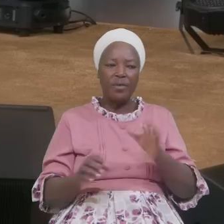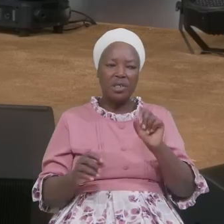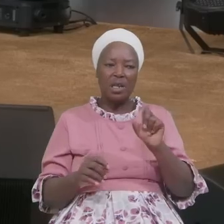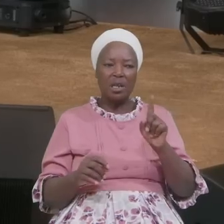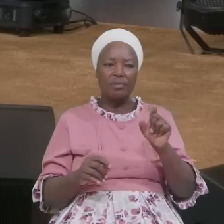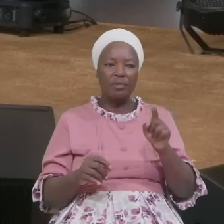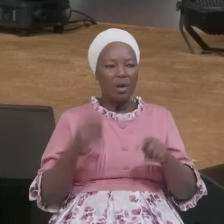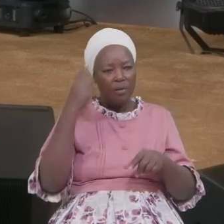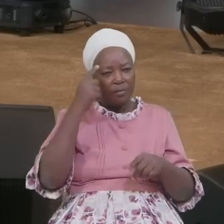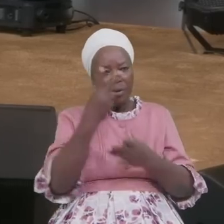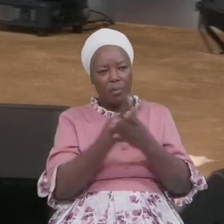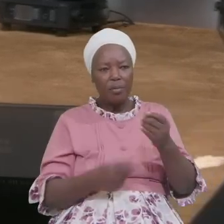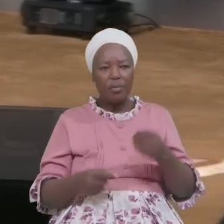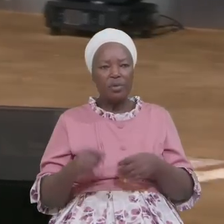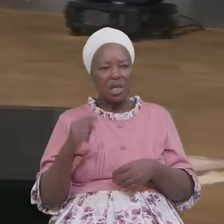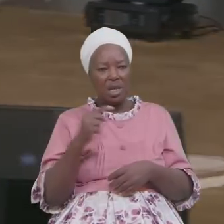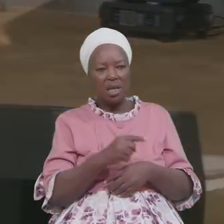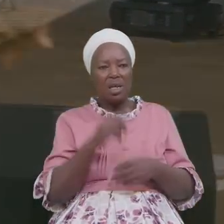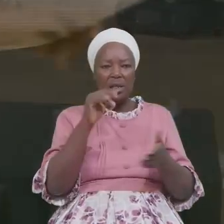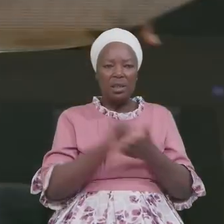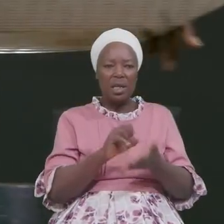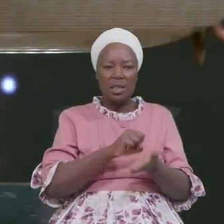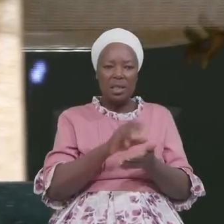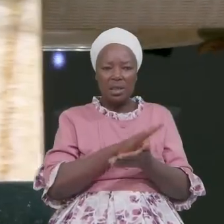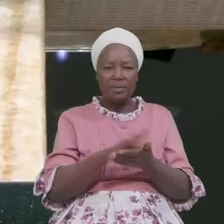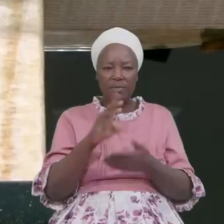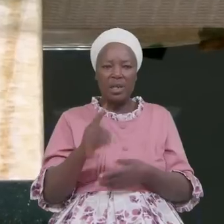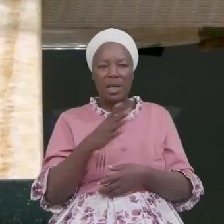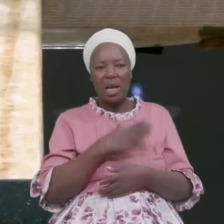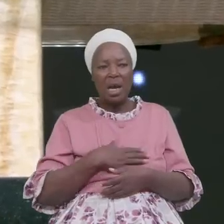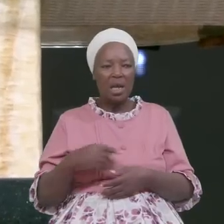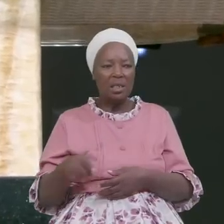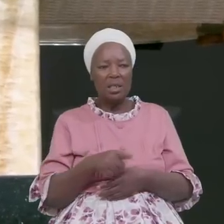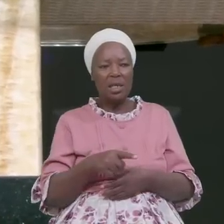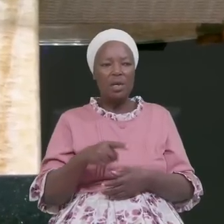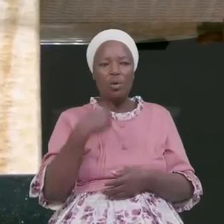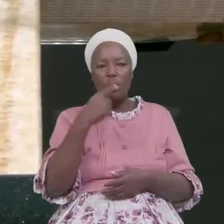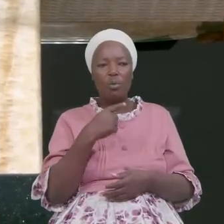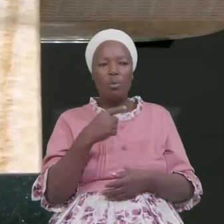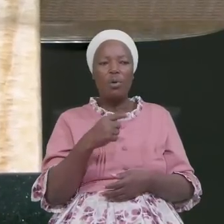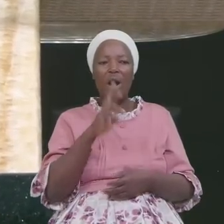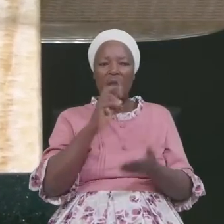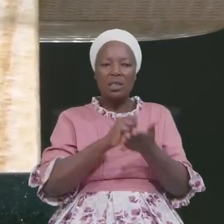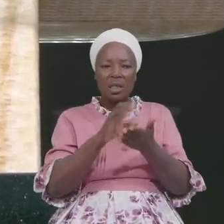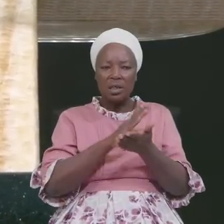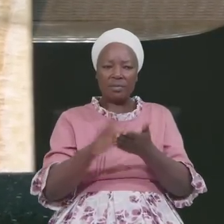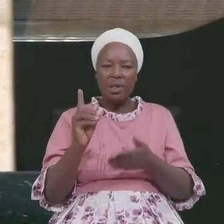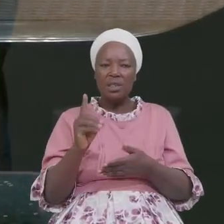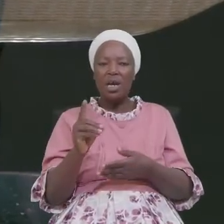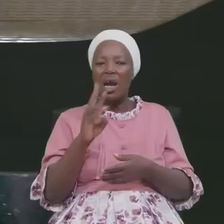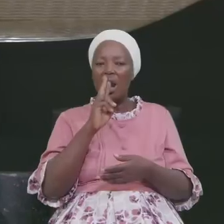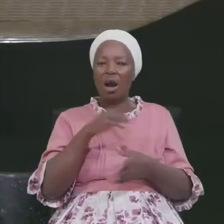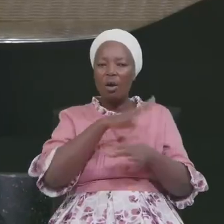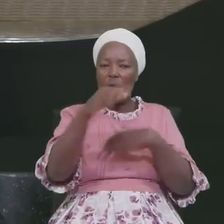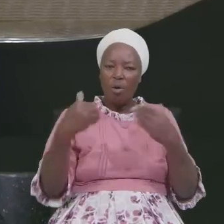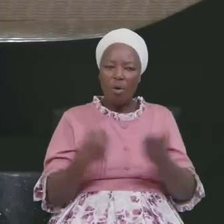Verse 11, for both he that sanctifies and they who are sanctified are